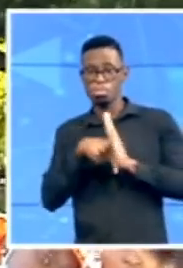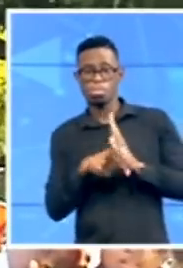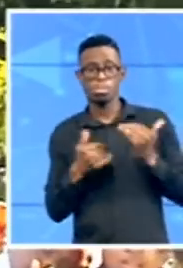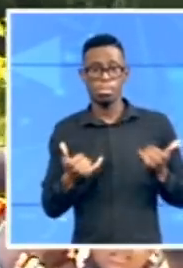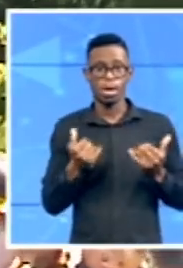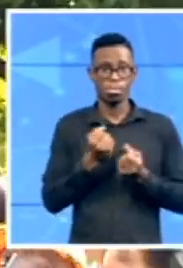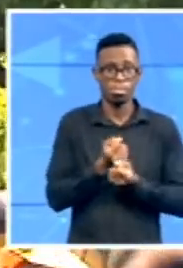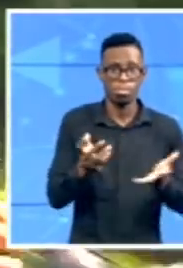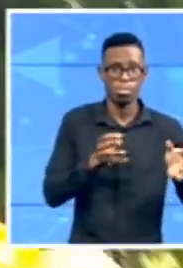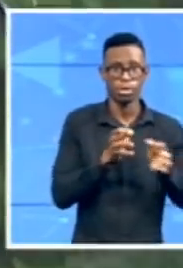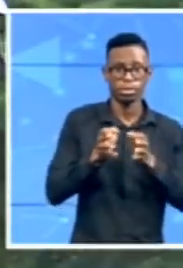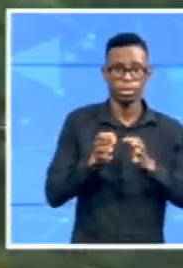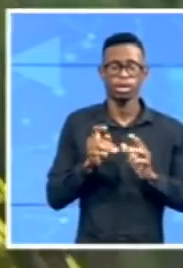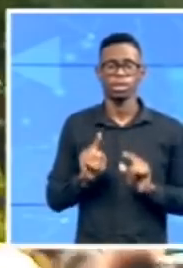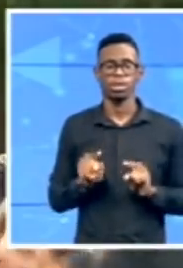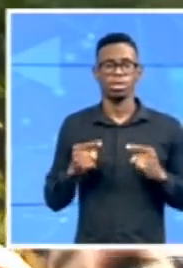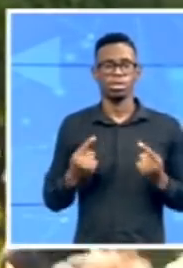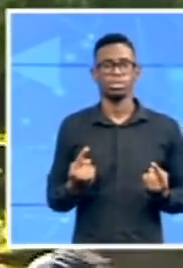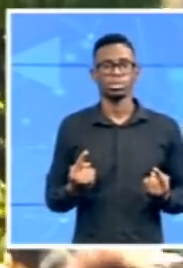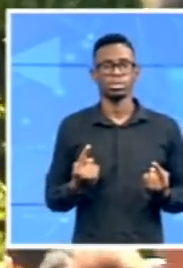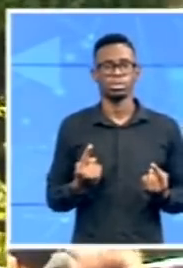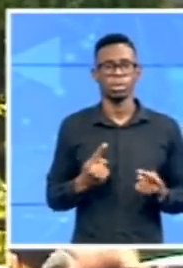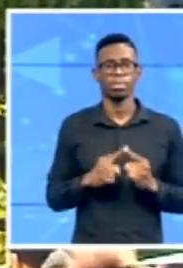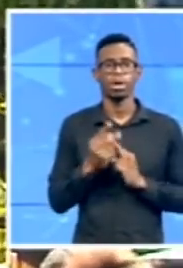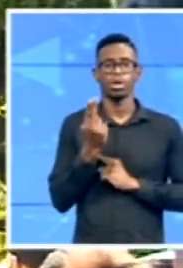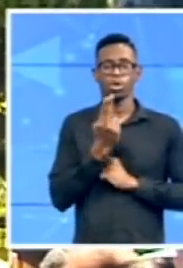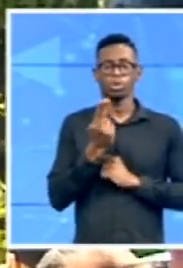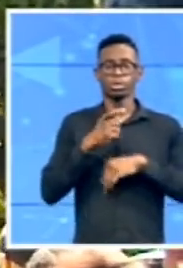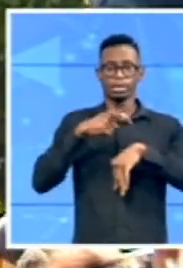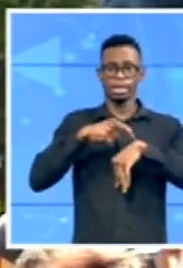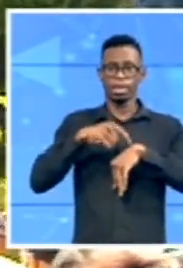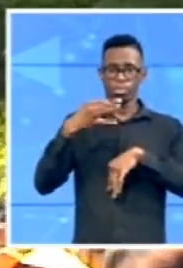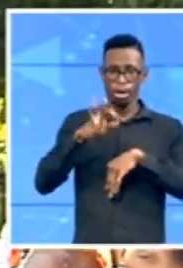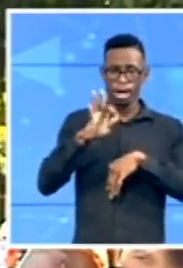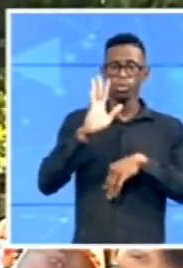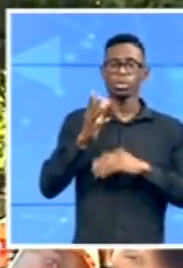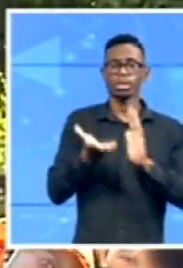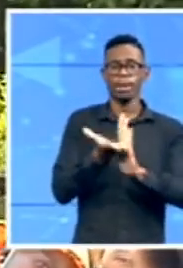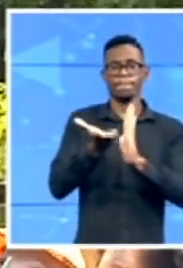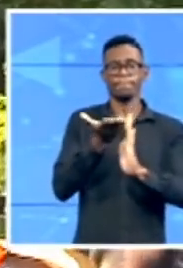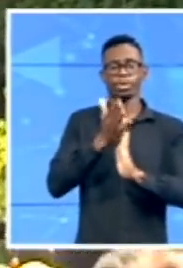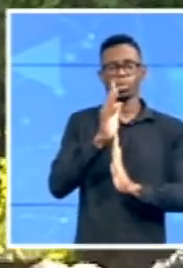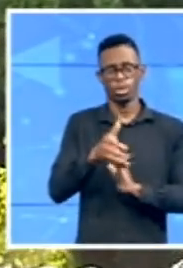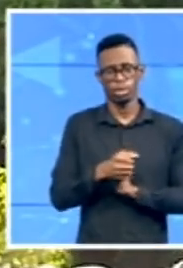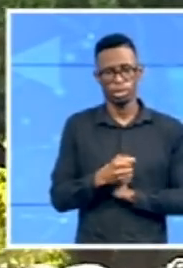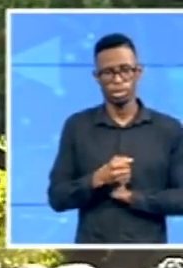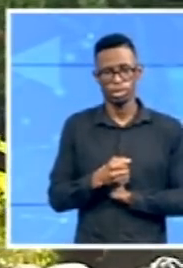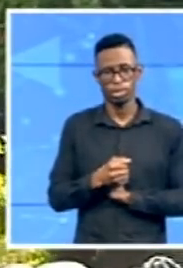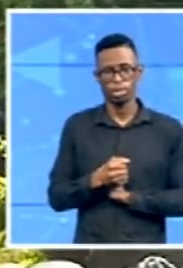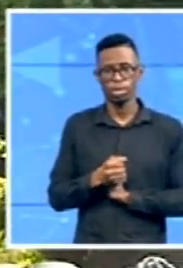an appropriate moment, we'll give you that information. I'm going to meet with all your educators